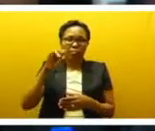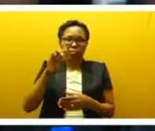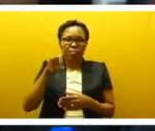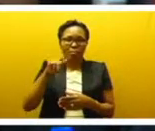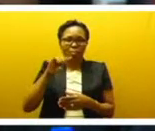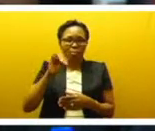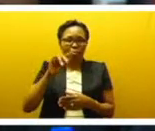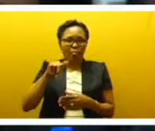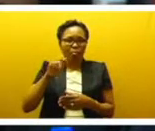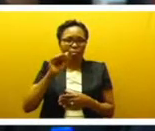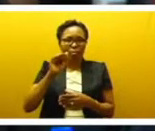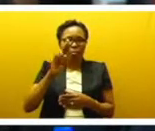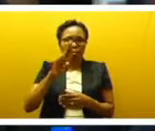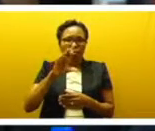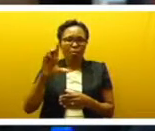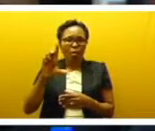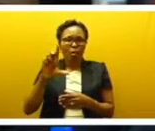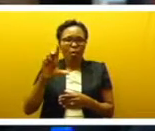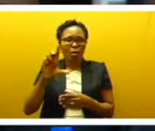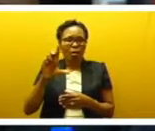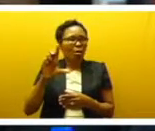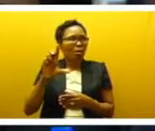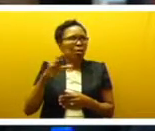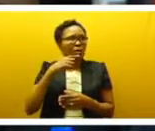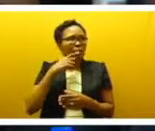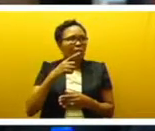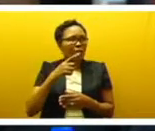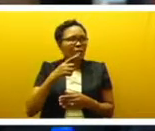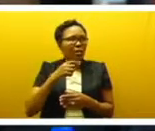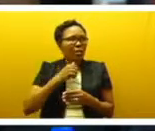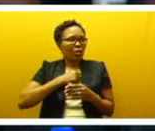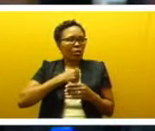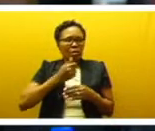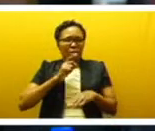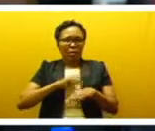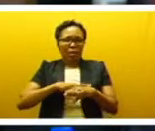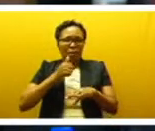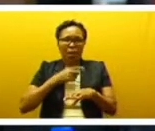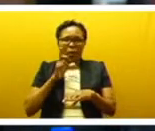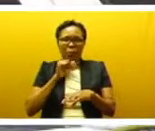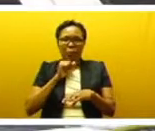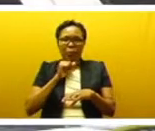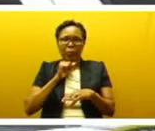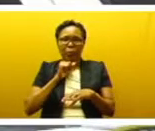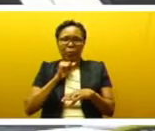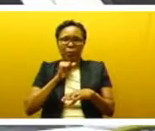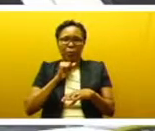May I have, I beg your pardon, my time is up.